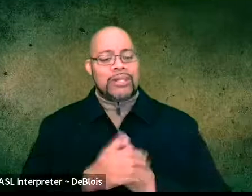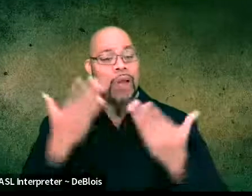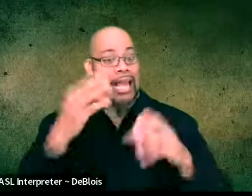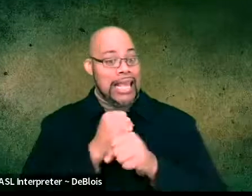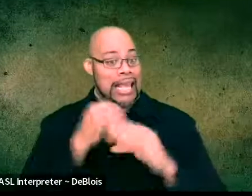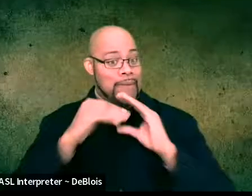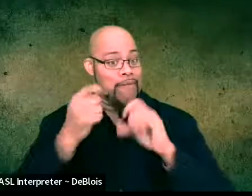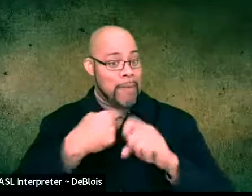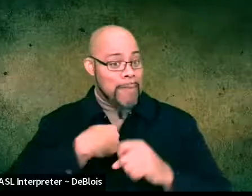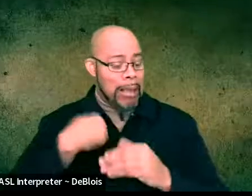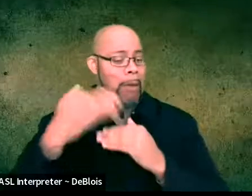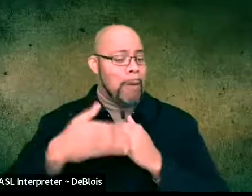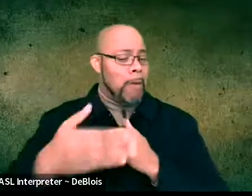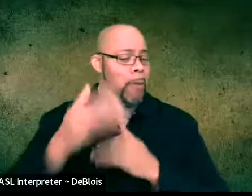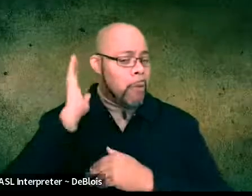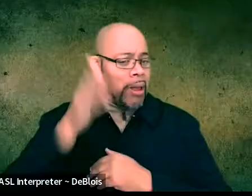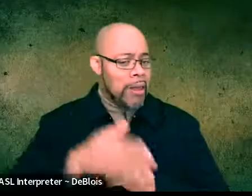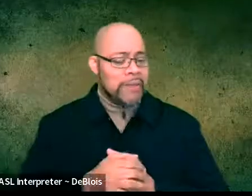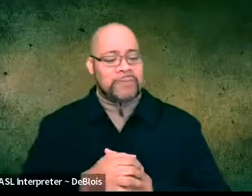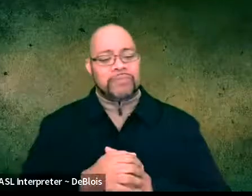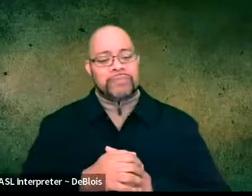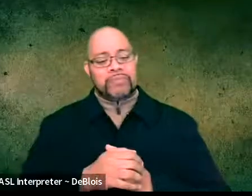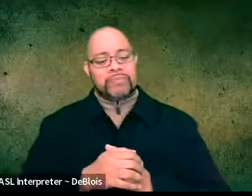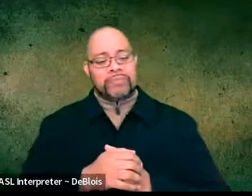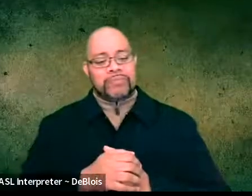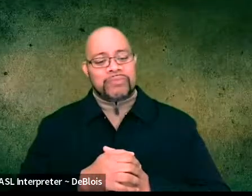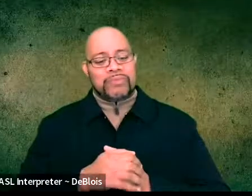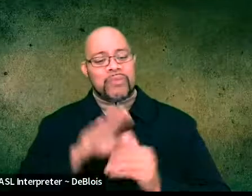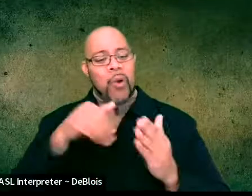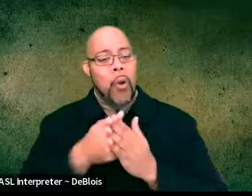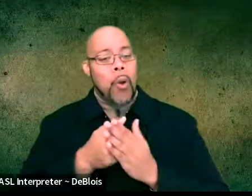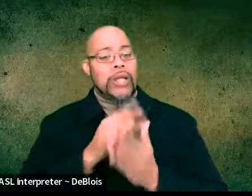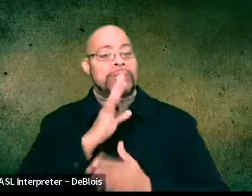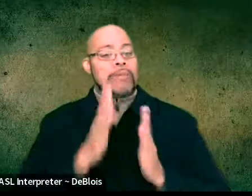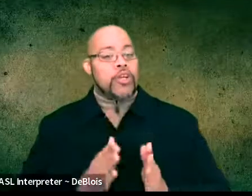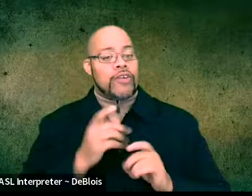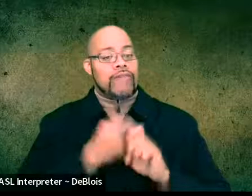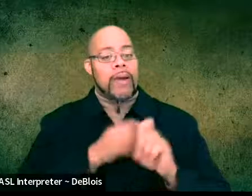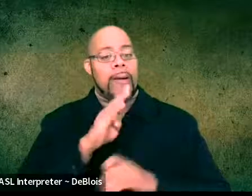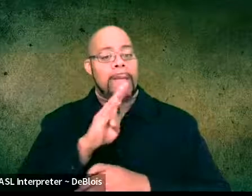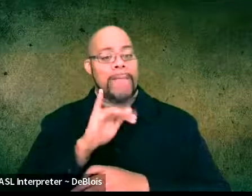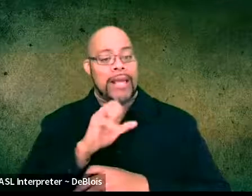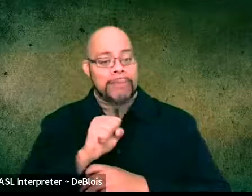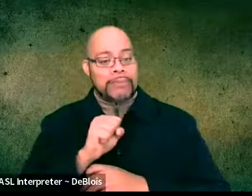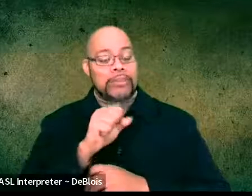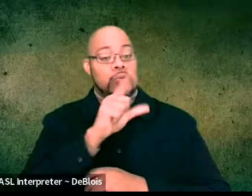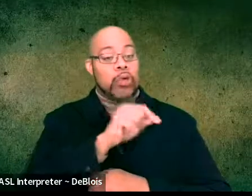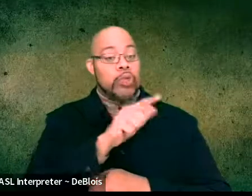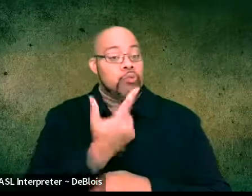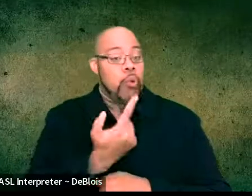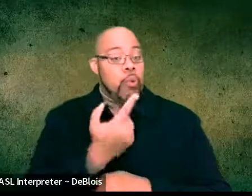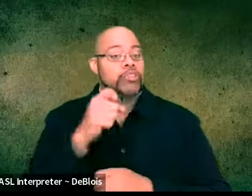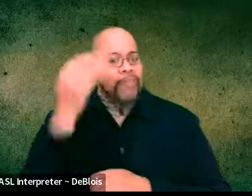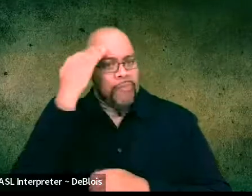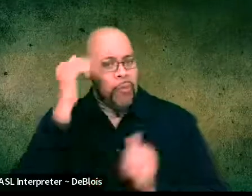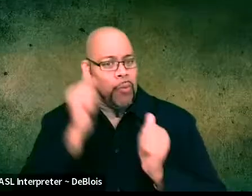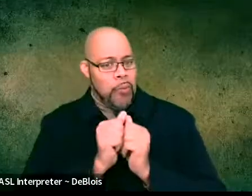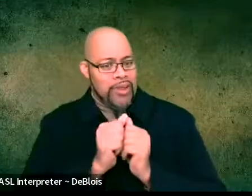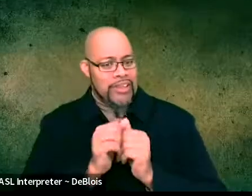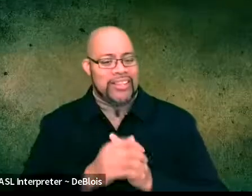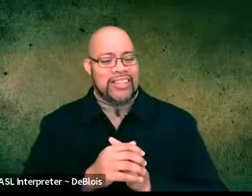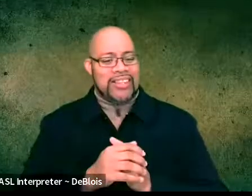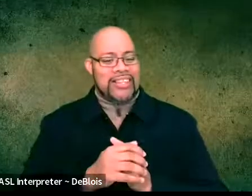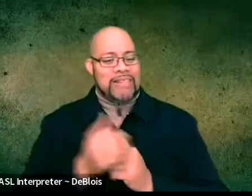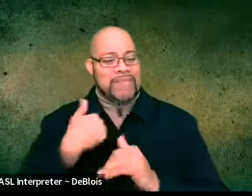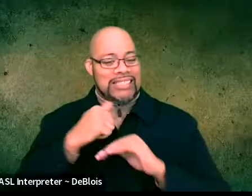from me every now and again. All the speakers from BIMS Week 2021 should be familiar with me,